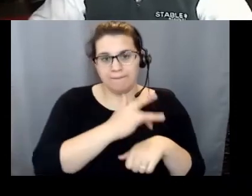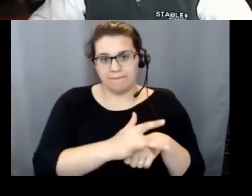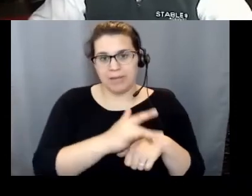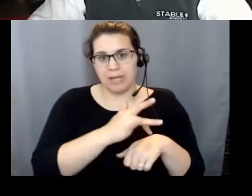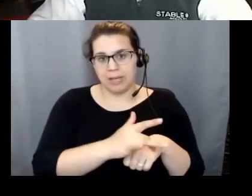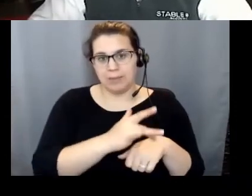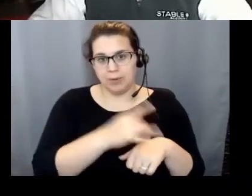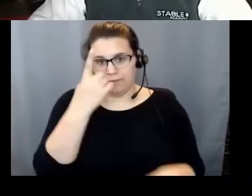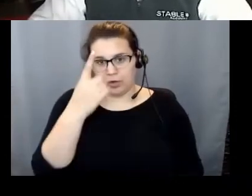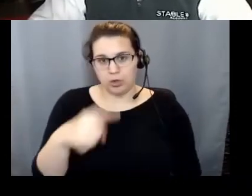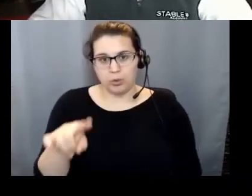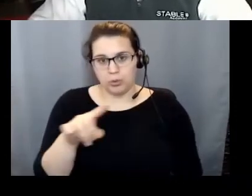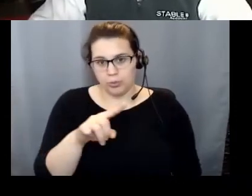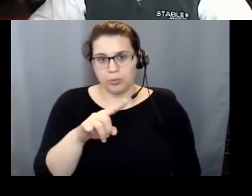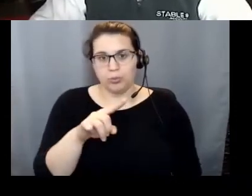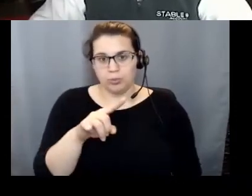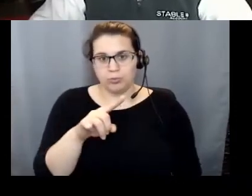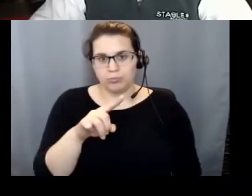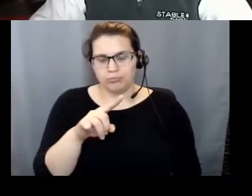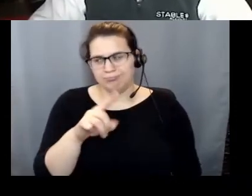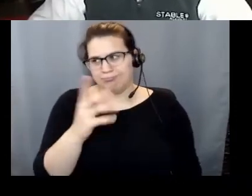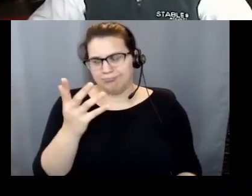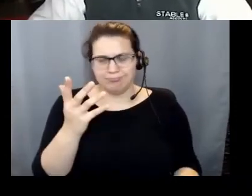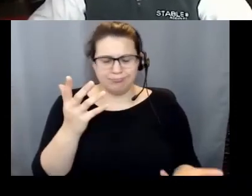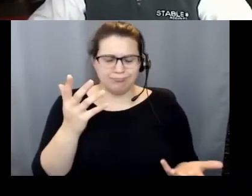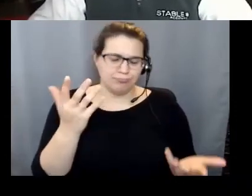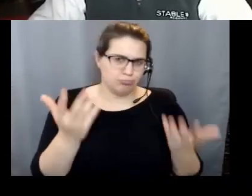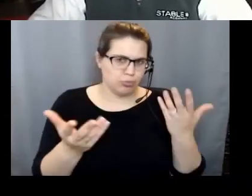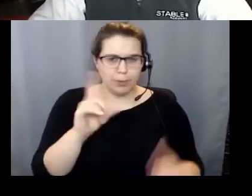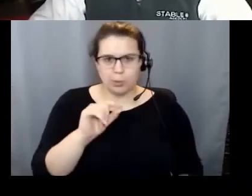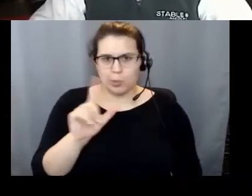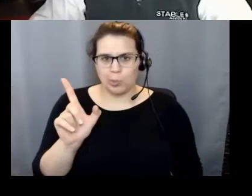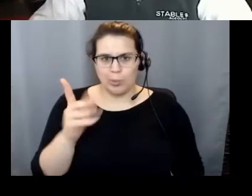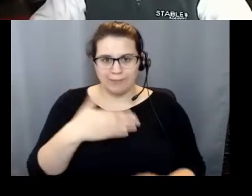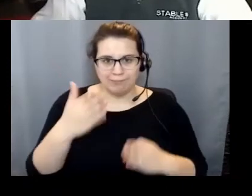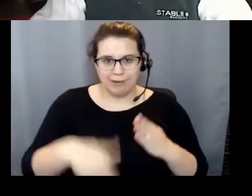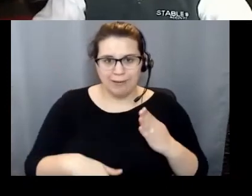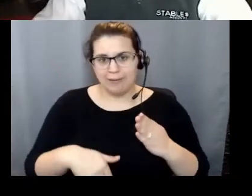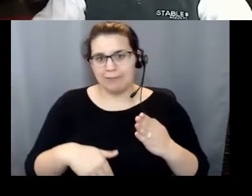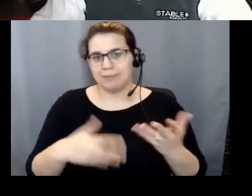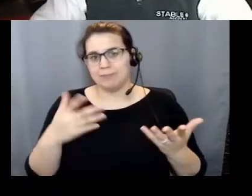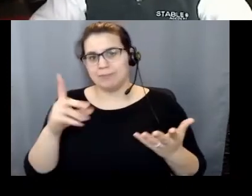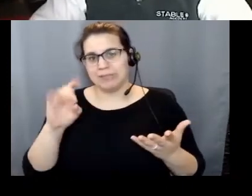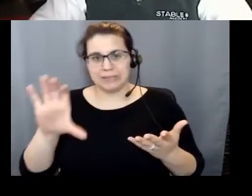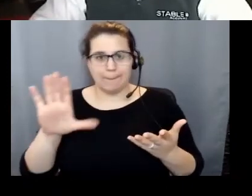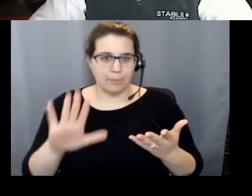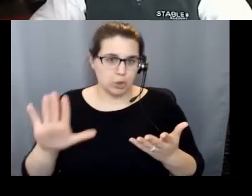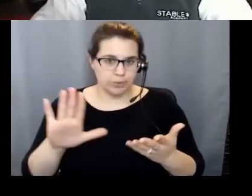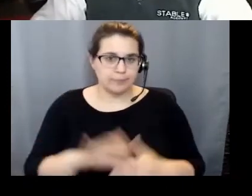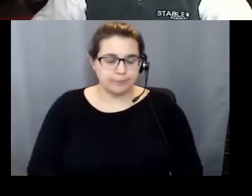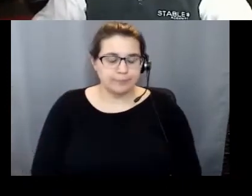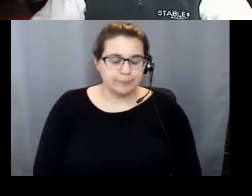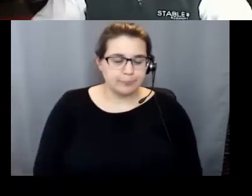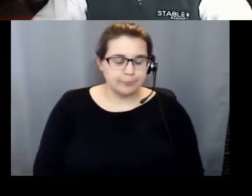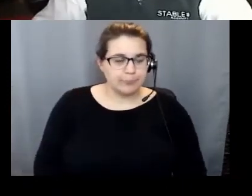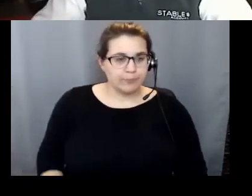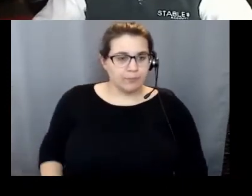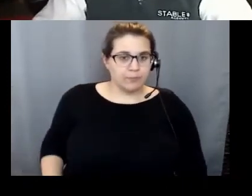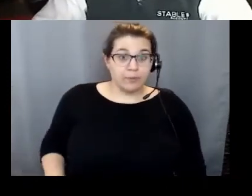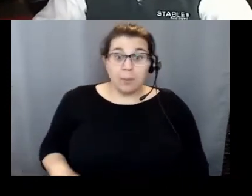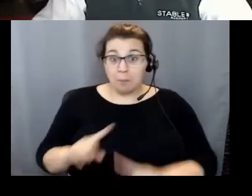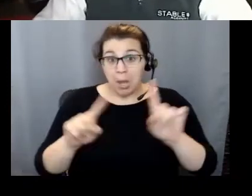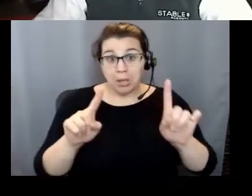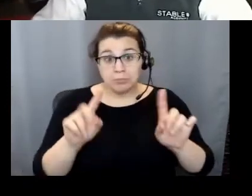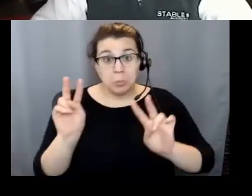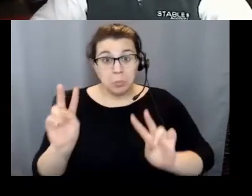choose by the end of this year, most likely some point in December. But as Roxanne had mentioned, keep your eyes